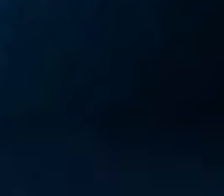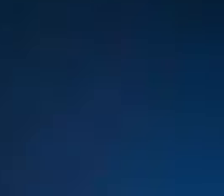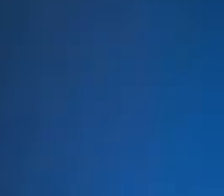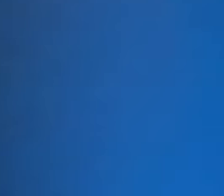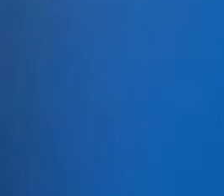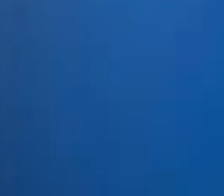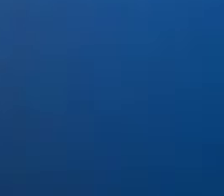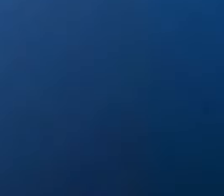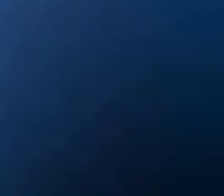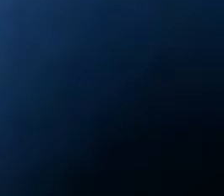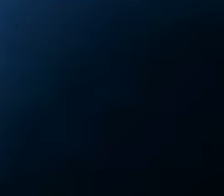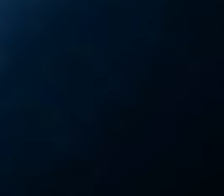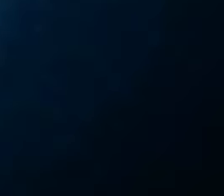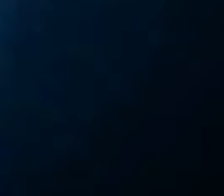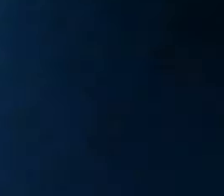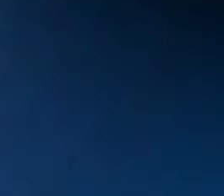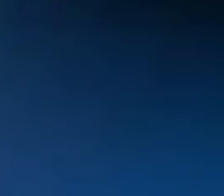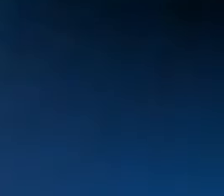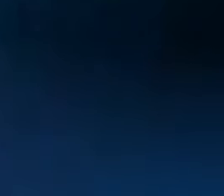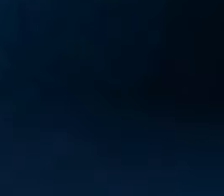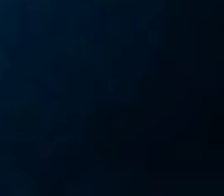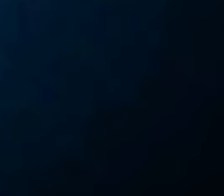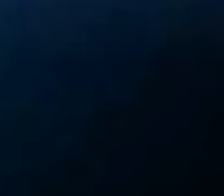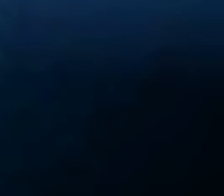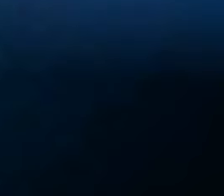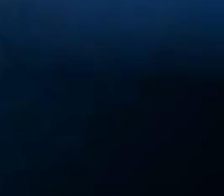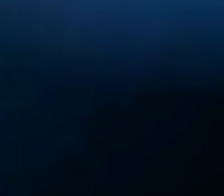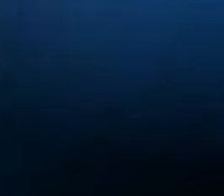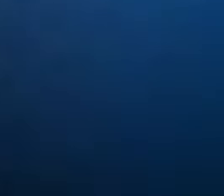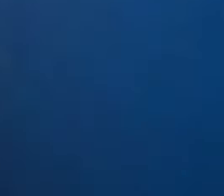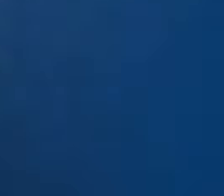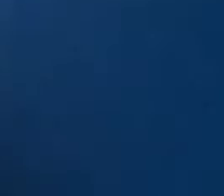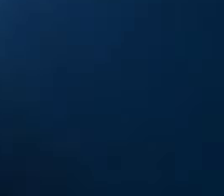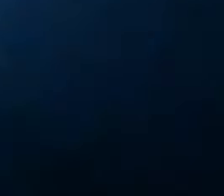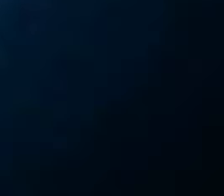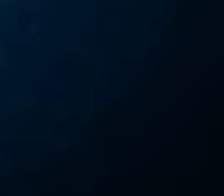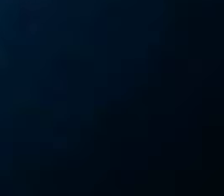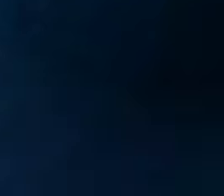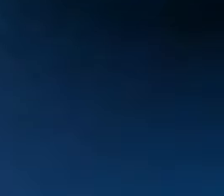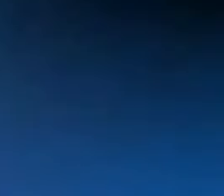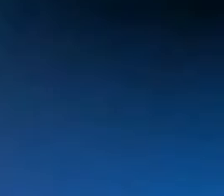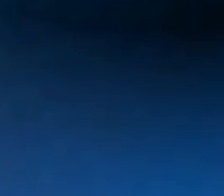But for Christ, there is no good in a man. So